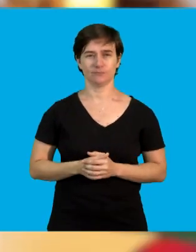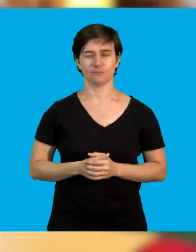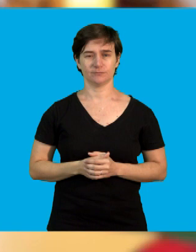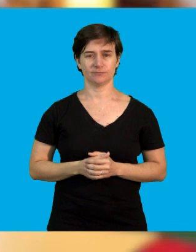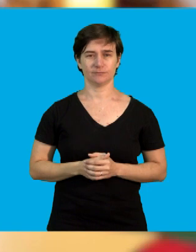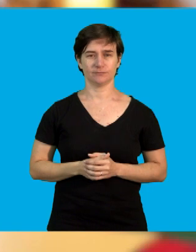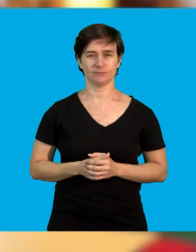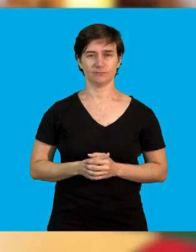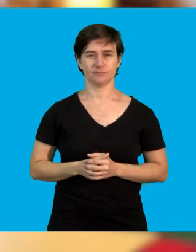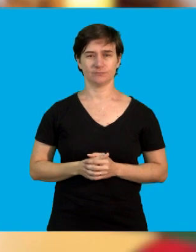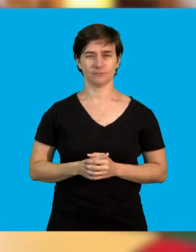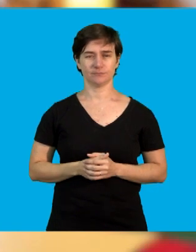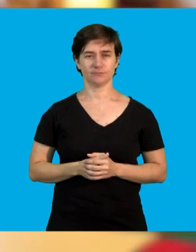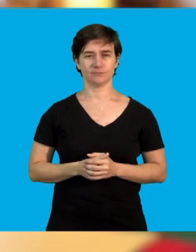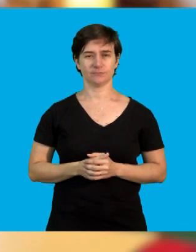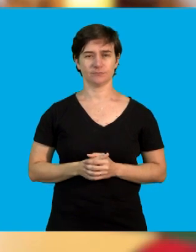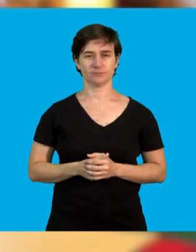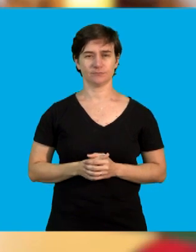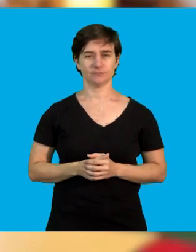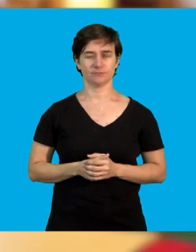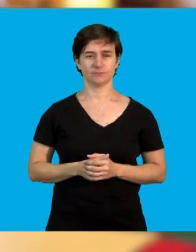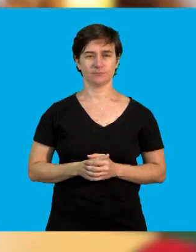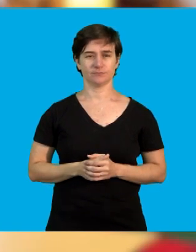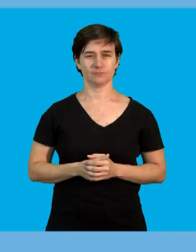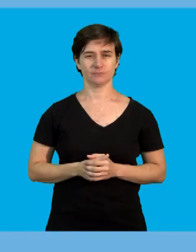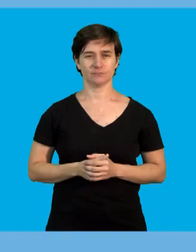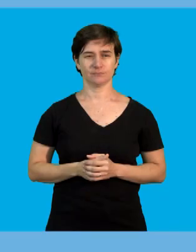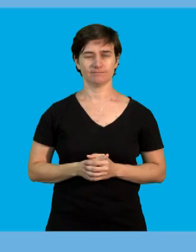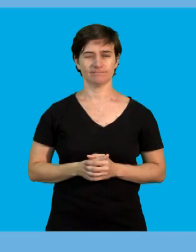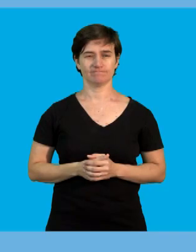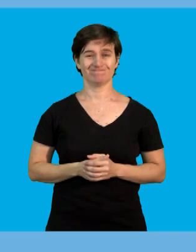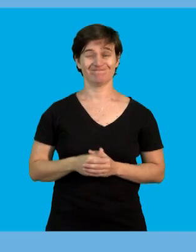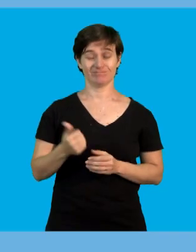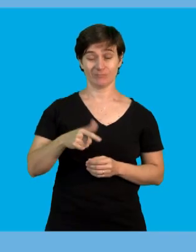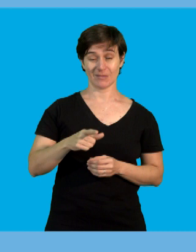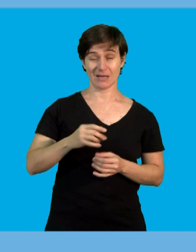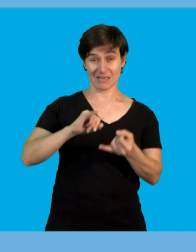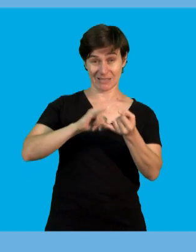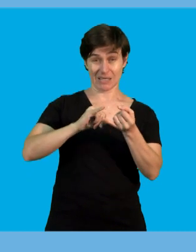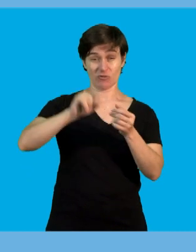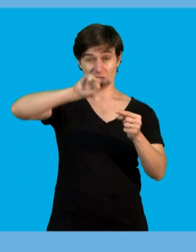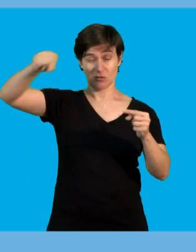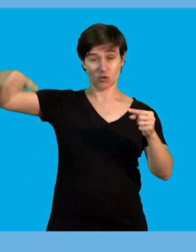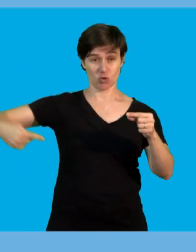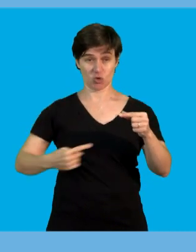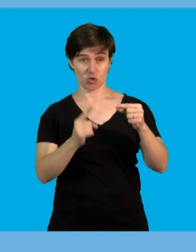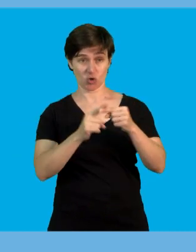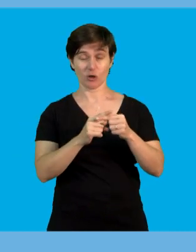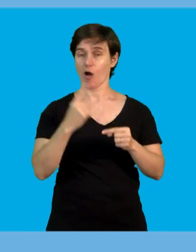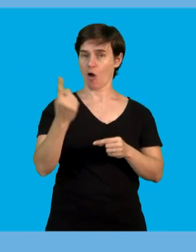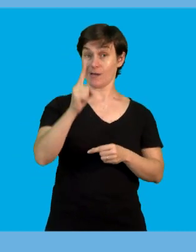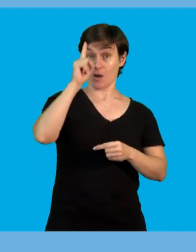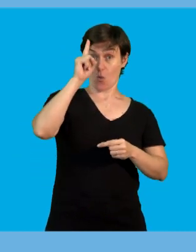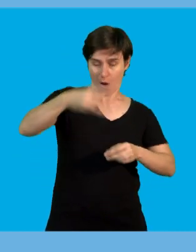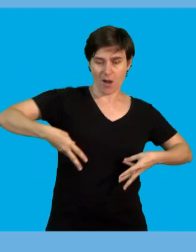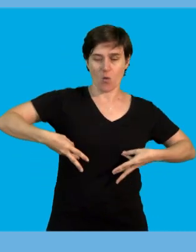is going to be decreasing in that particular circuit. Furthermore, in a series circuit, there's only one pathway for